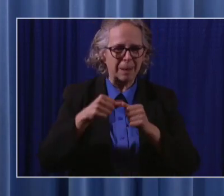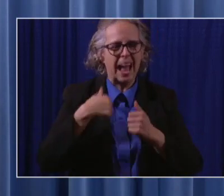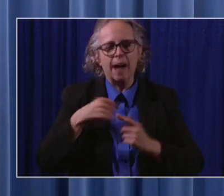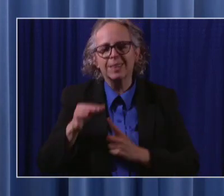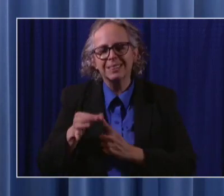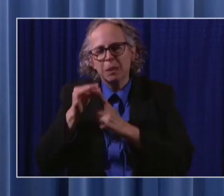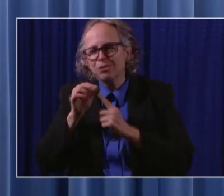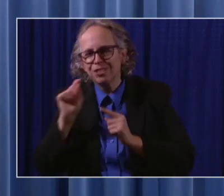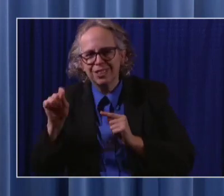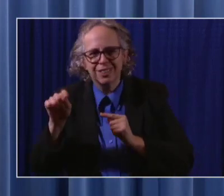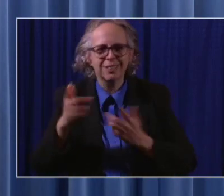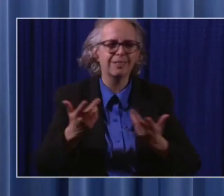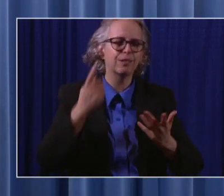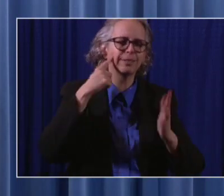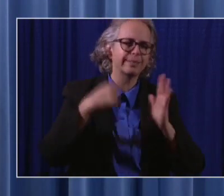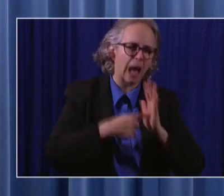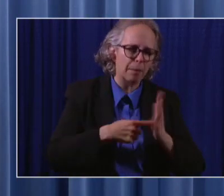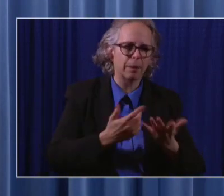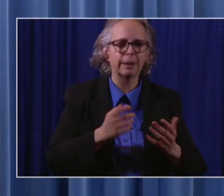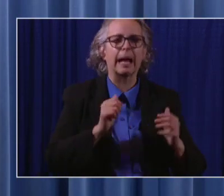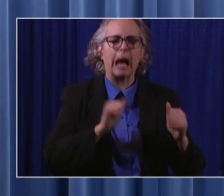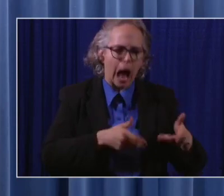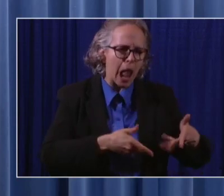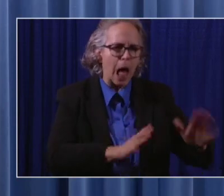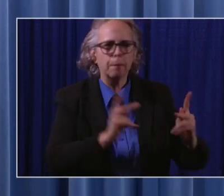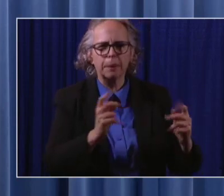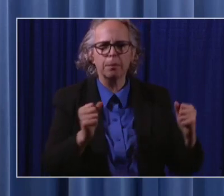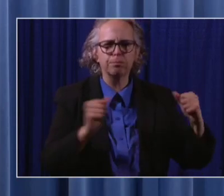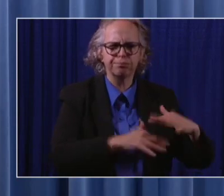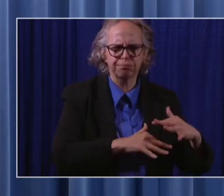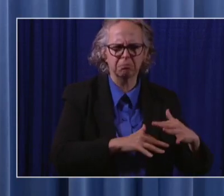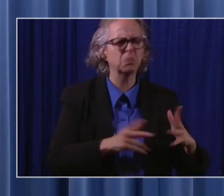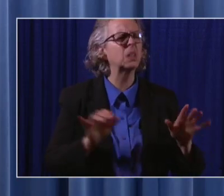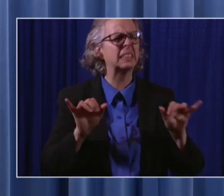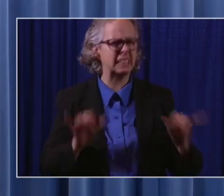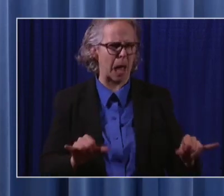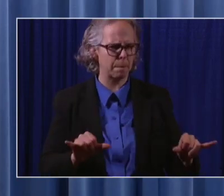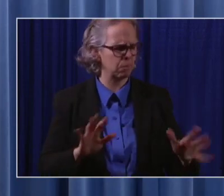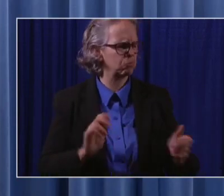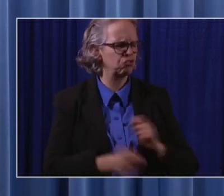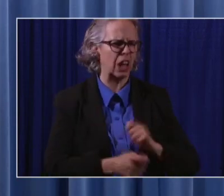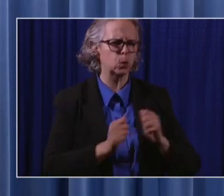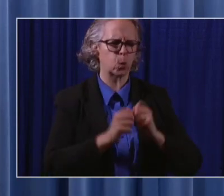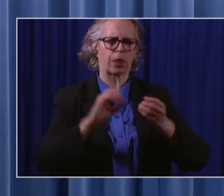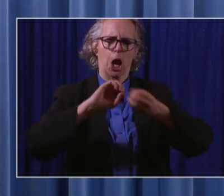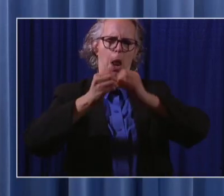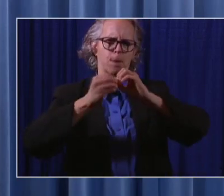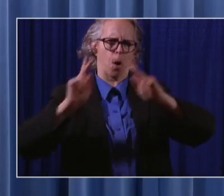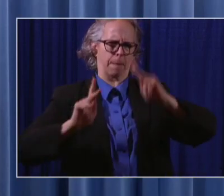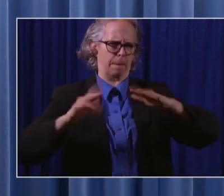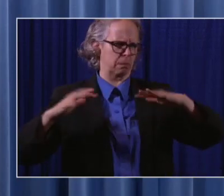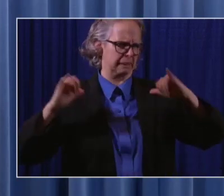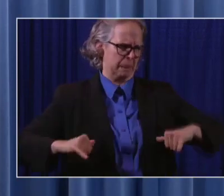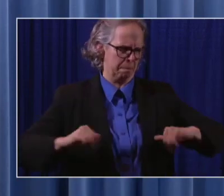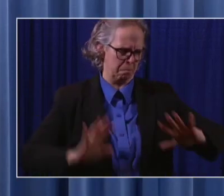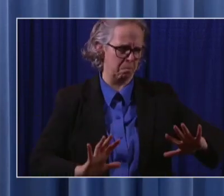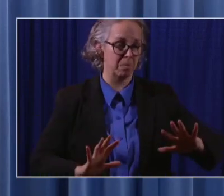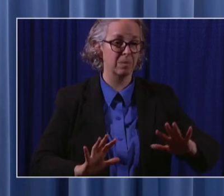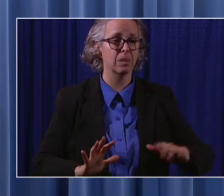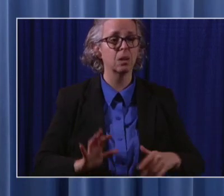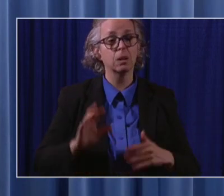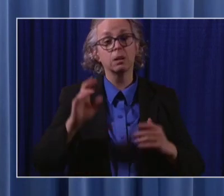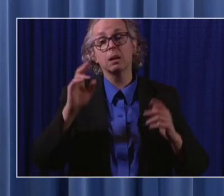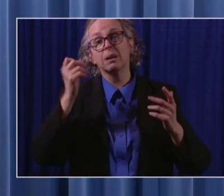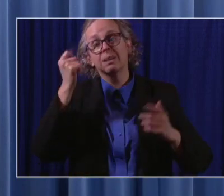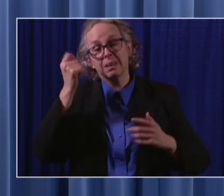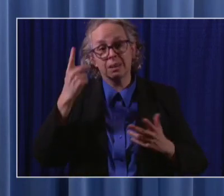lot of different activity. Those will not change. People will still be allowed to